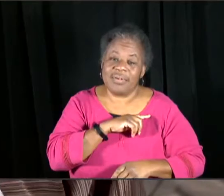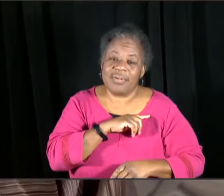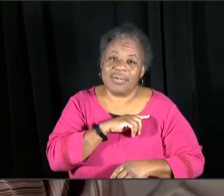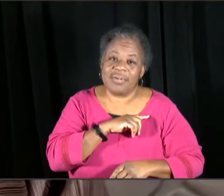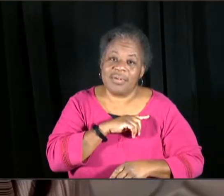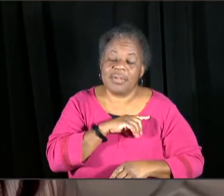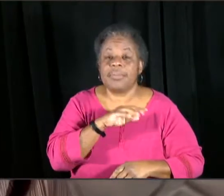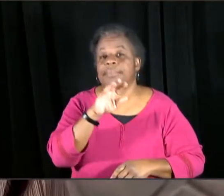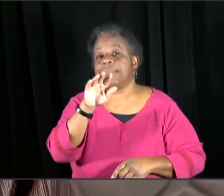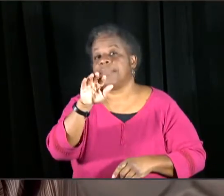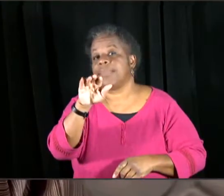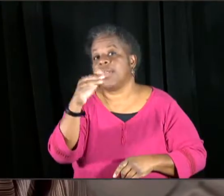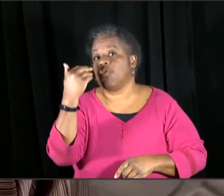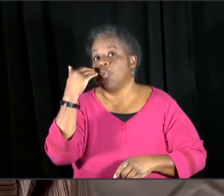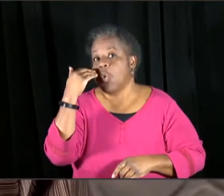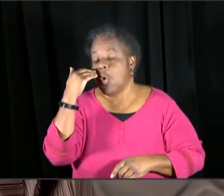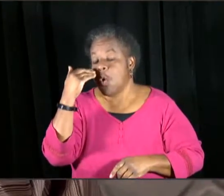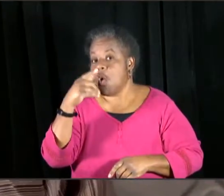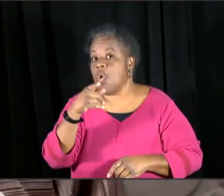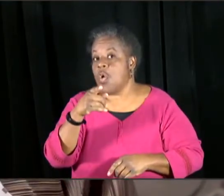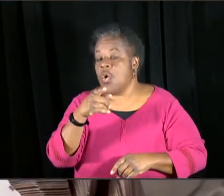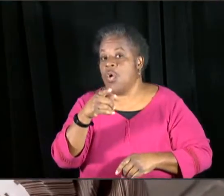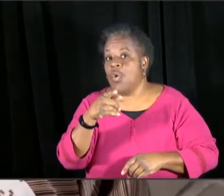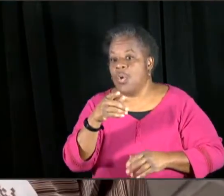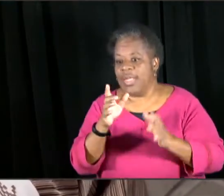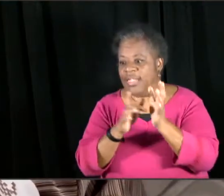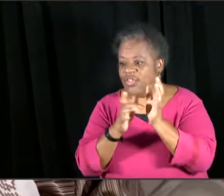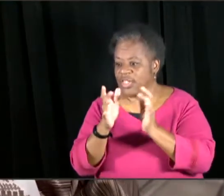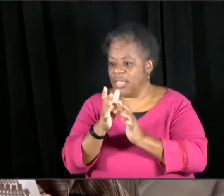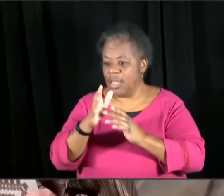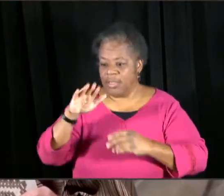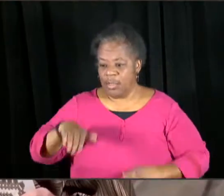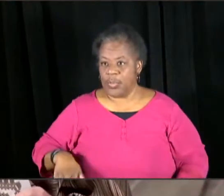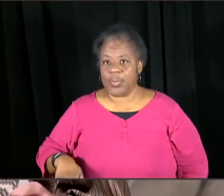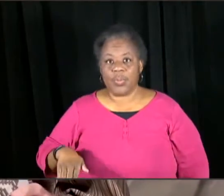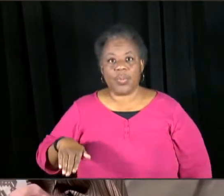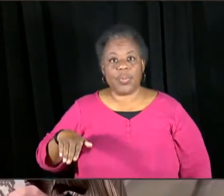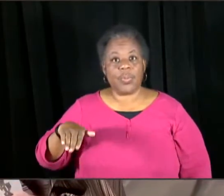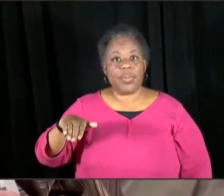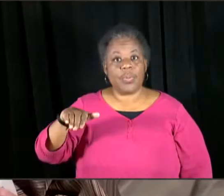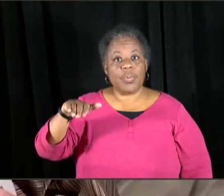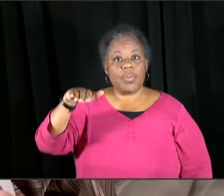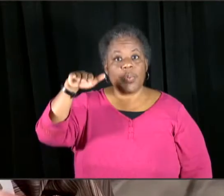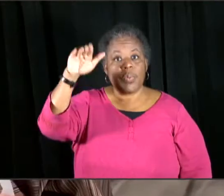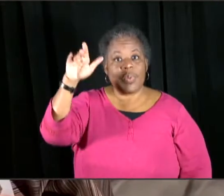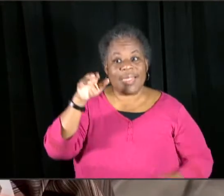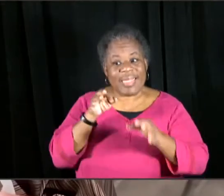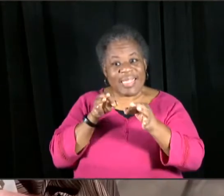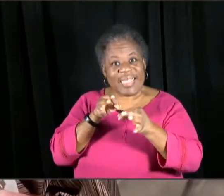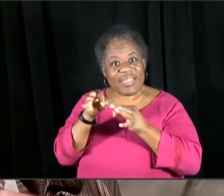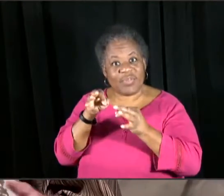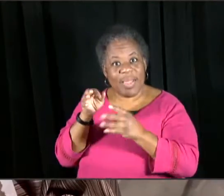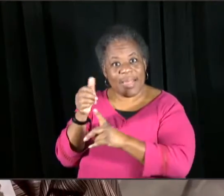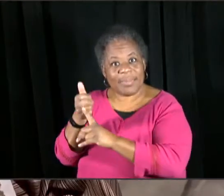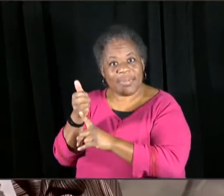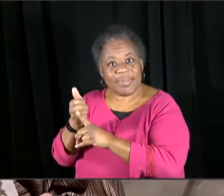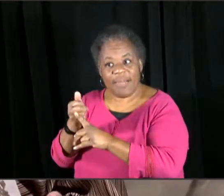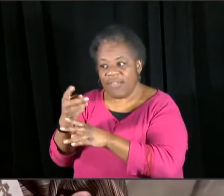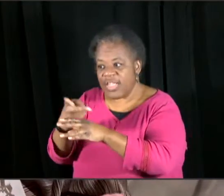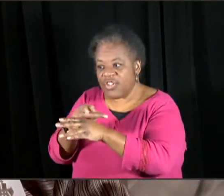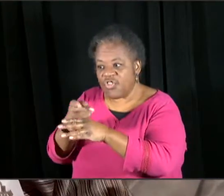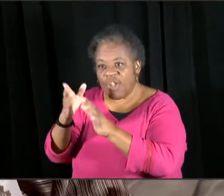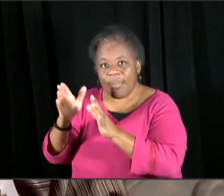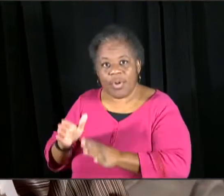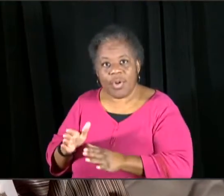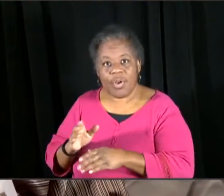Did you know that when Jesus was grown, he described himself as a shepherd, but